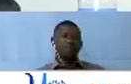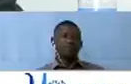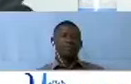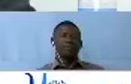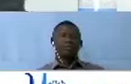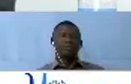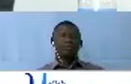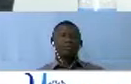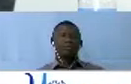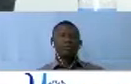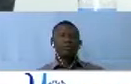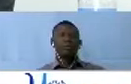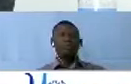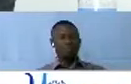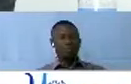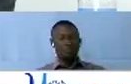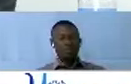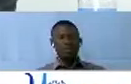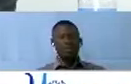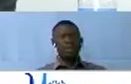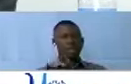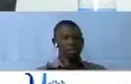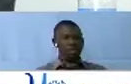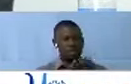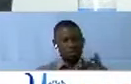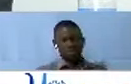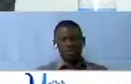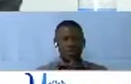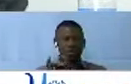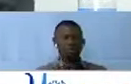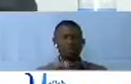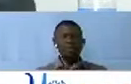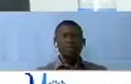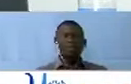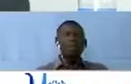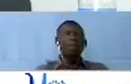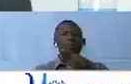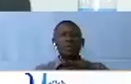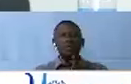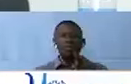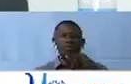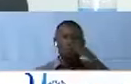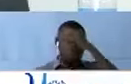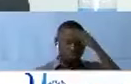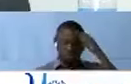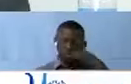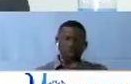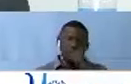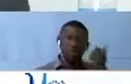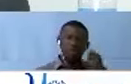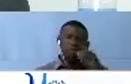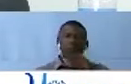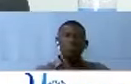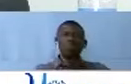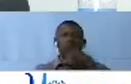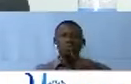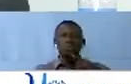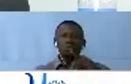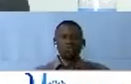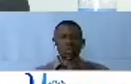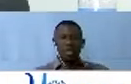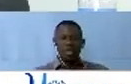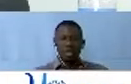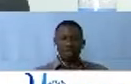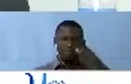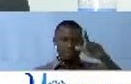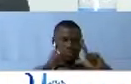could you give us a brief rundown of the places you have worked and some of the positions held?